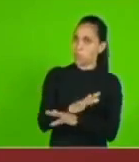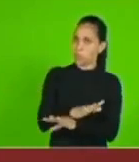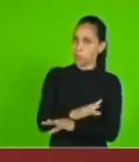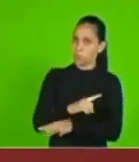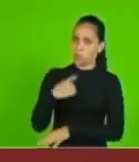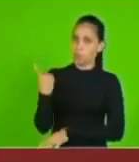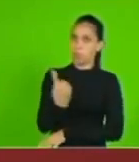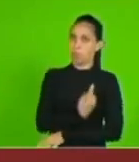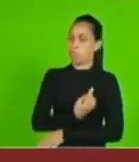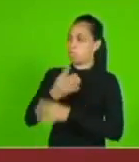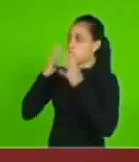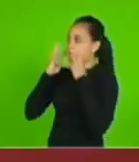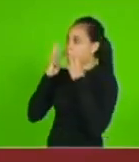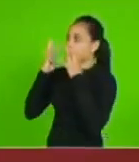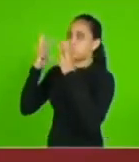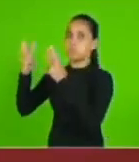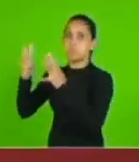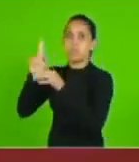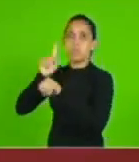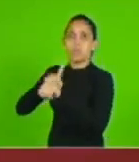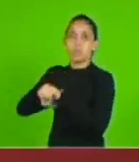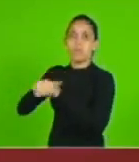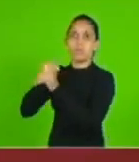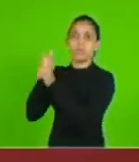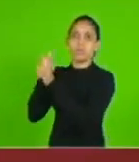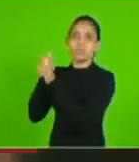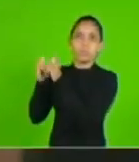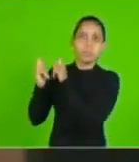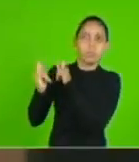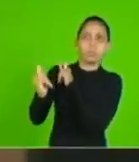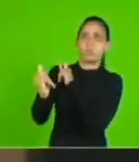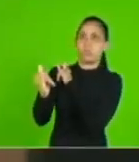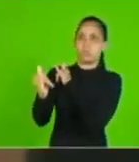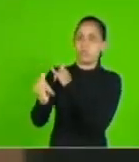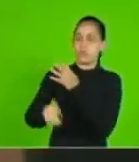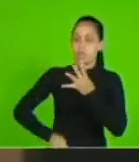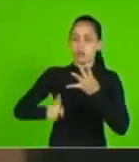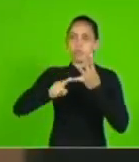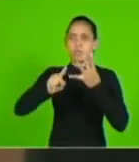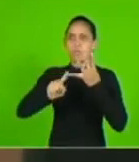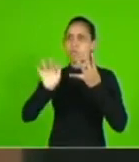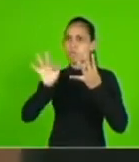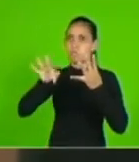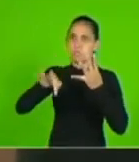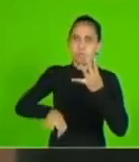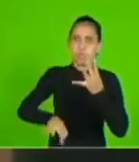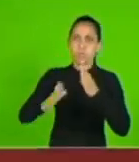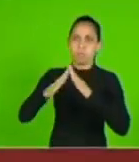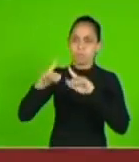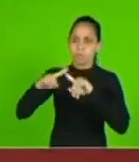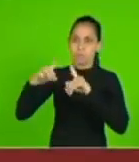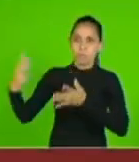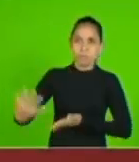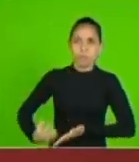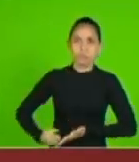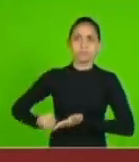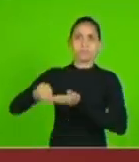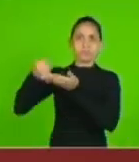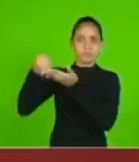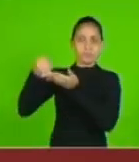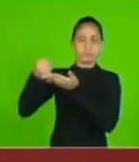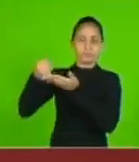to hear the sounding of the last trumpet for the faithful church, which is the fourth